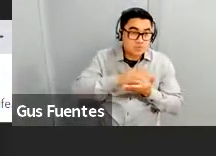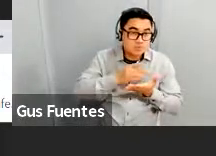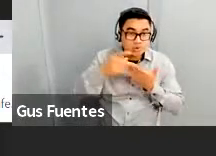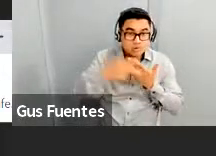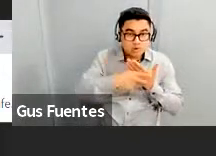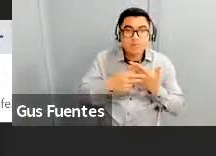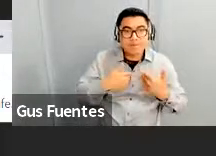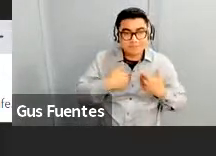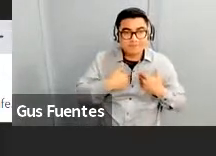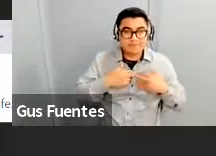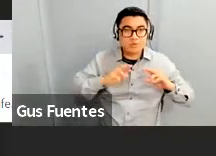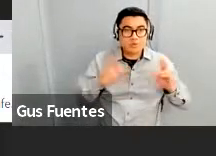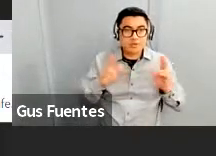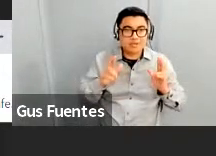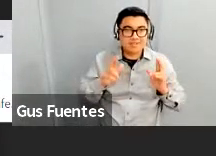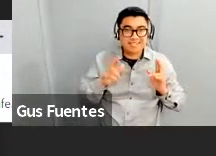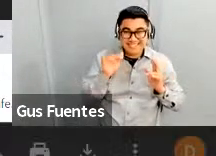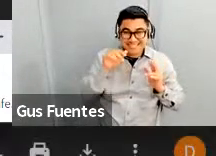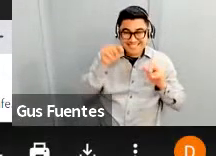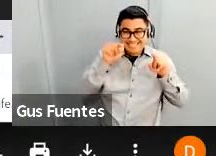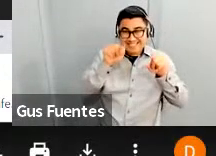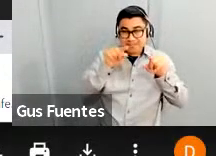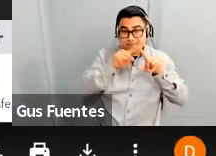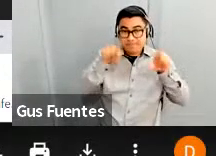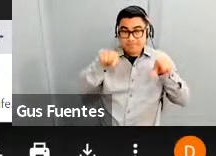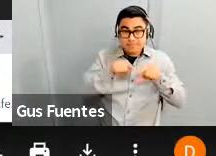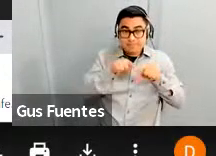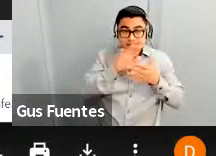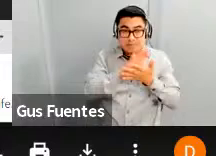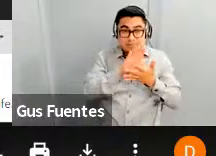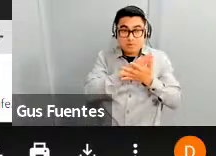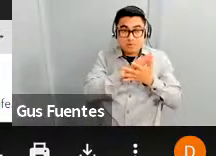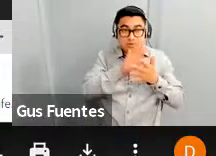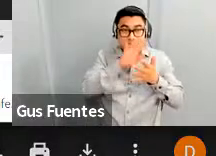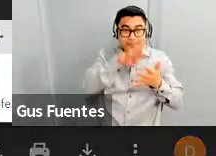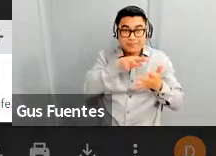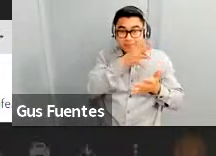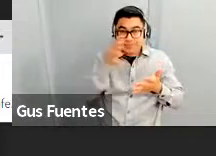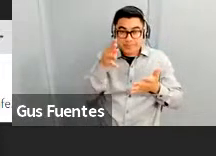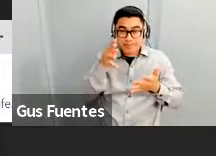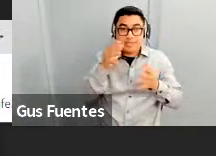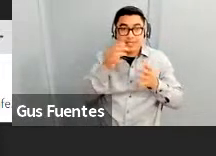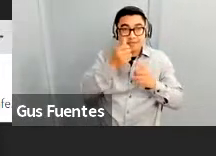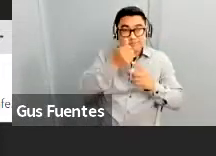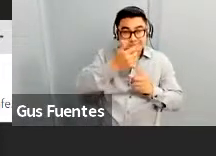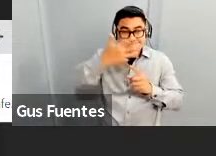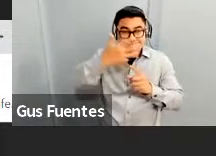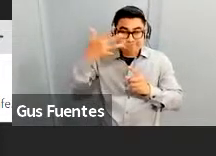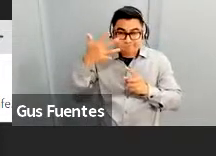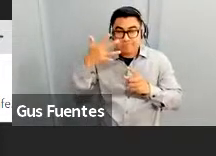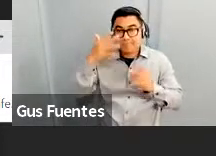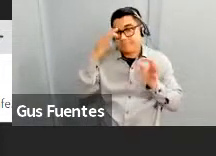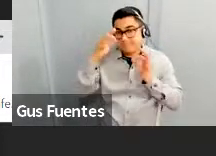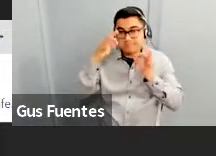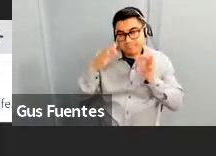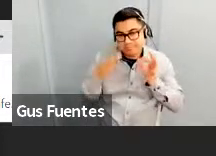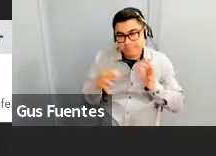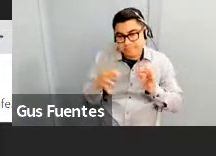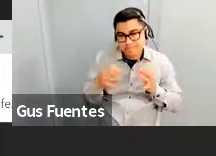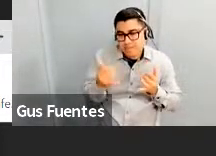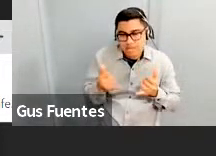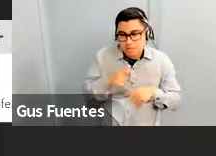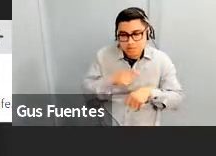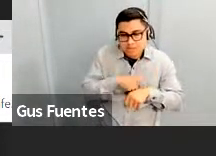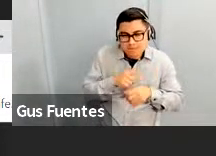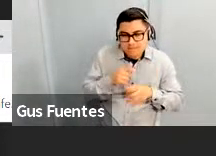this document just kind of details all of that. And I'm going to scroll pretty quickly through it. But again, you can access this on our